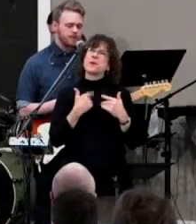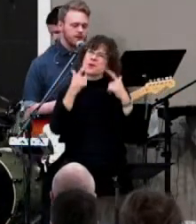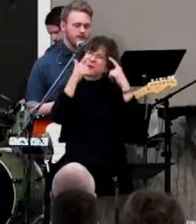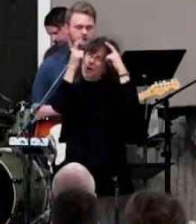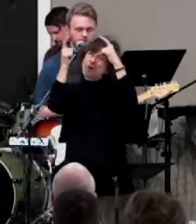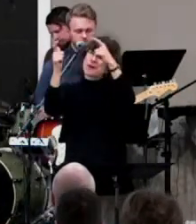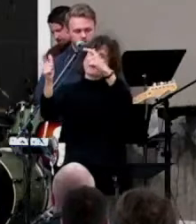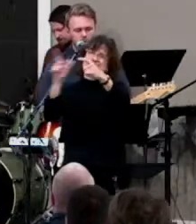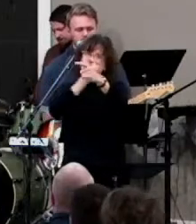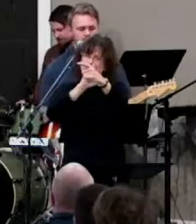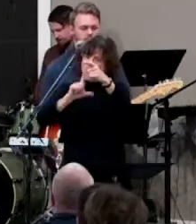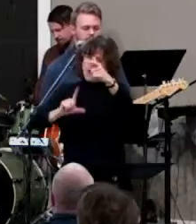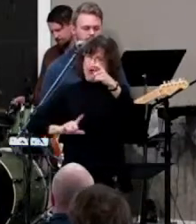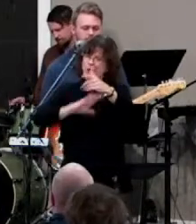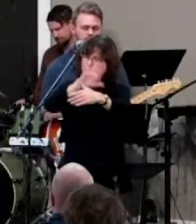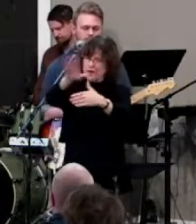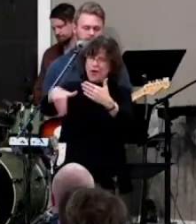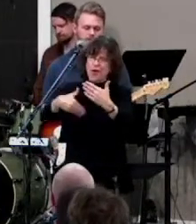him Lord of